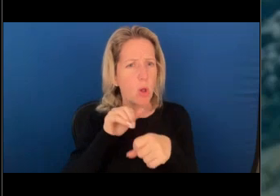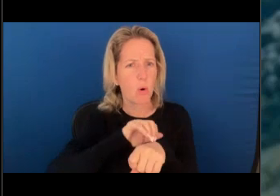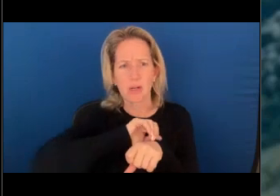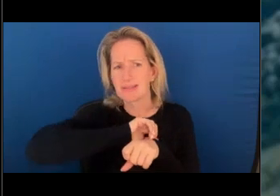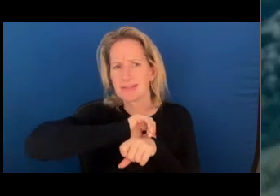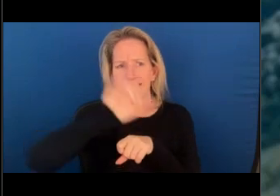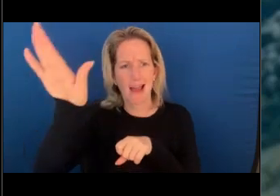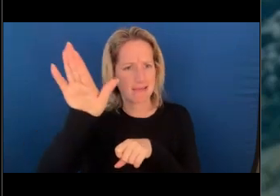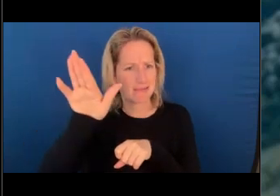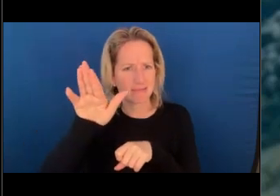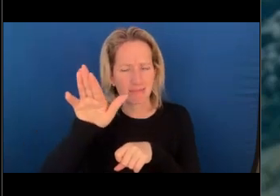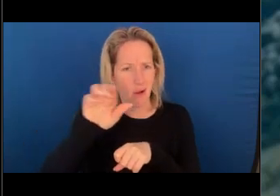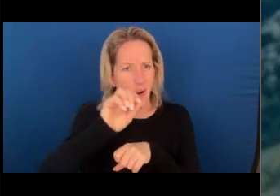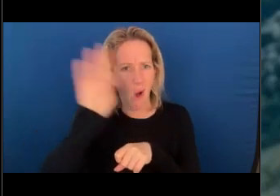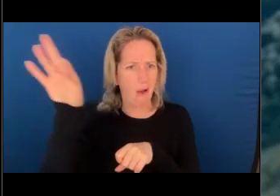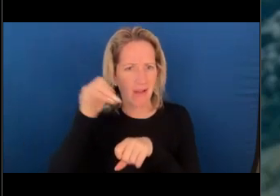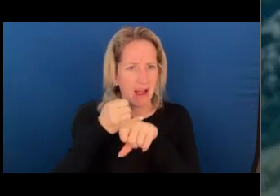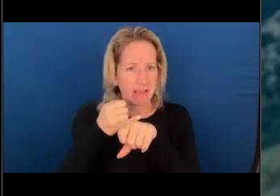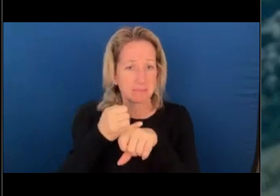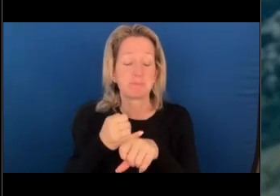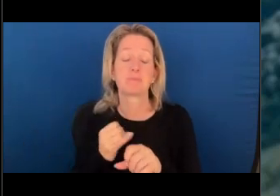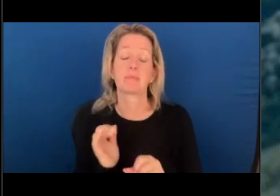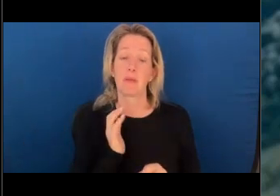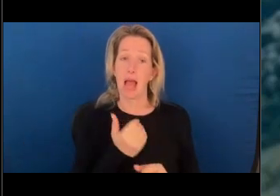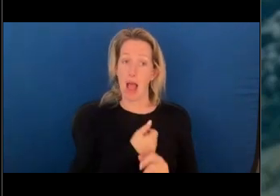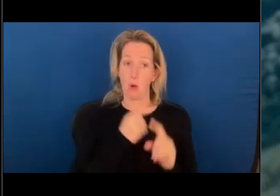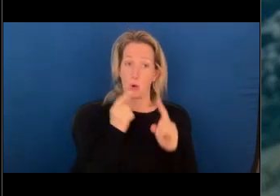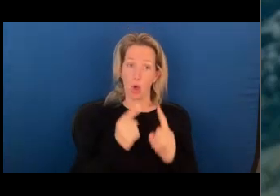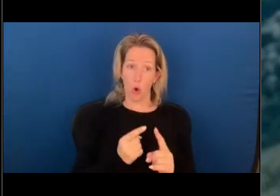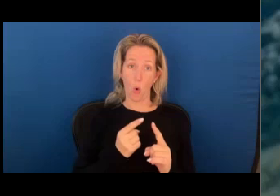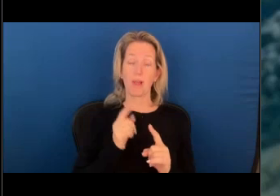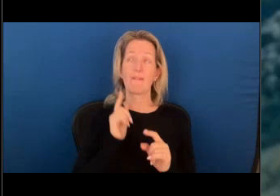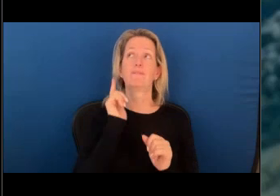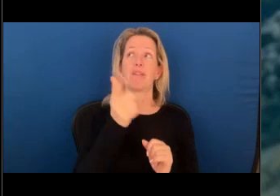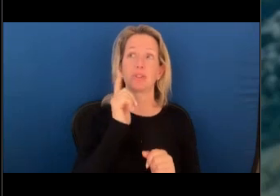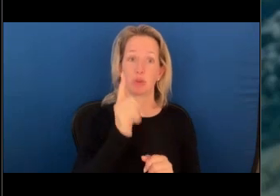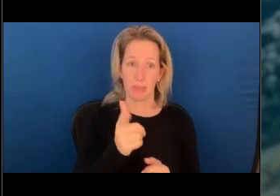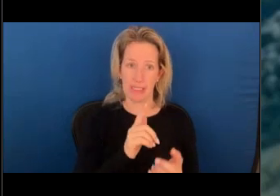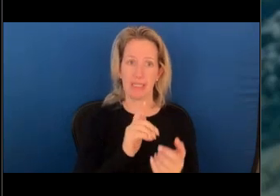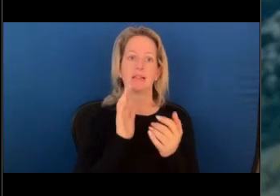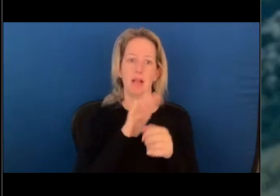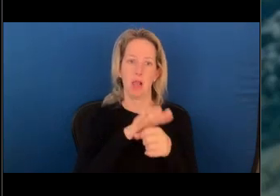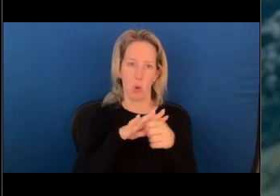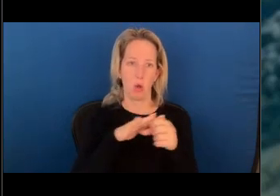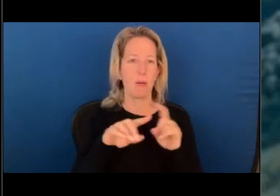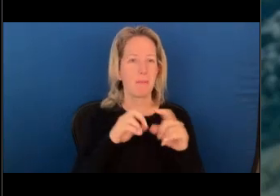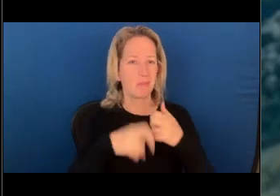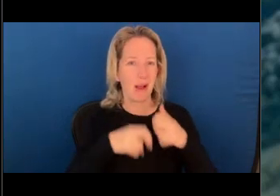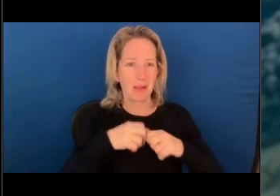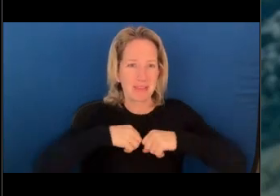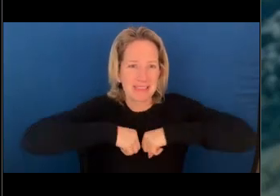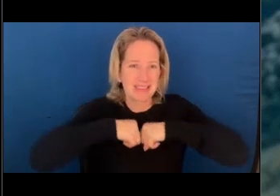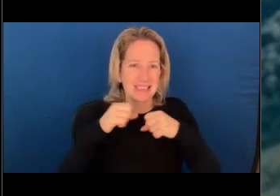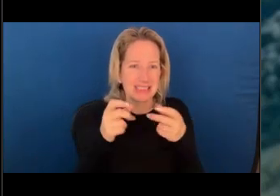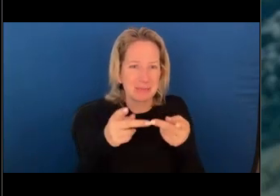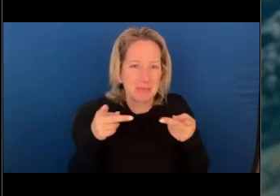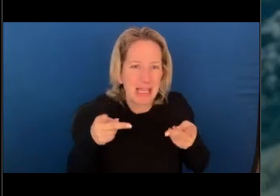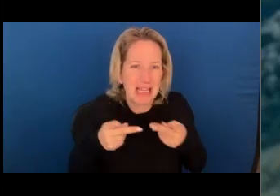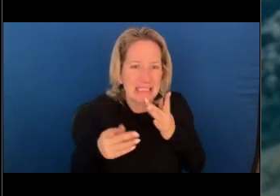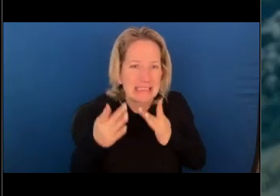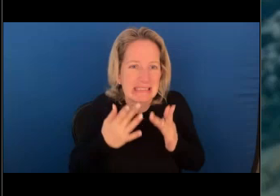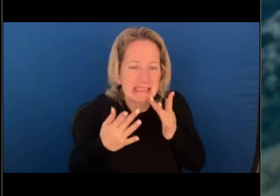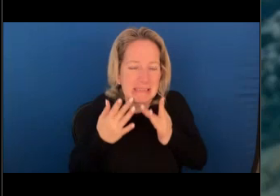or? Yes, so our goal is to have them be local eventually. Our problem right now is space. So we have the space